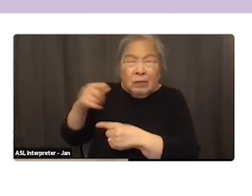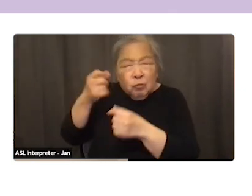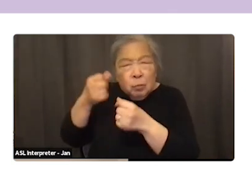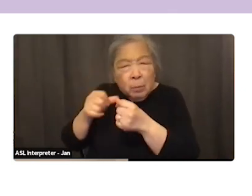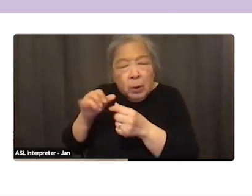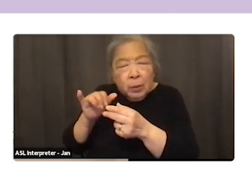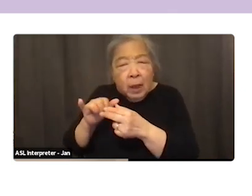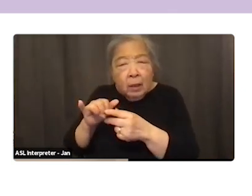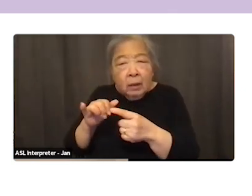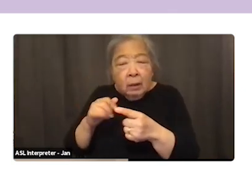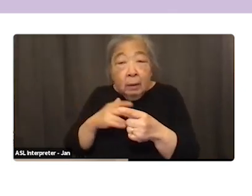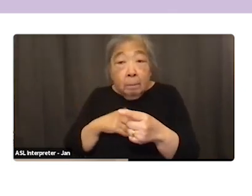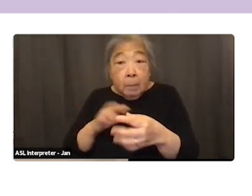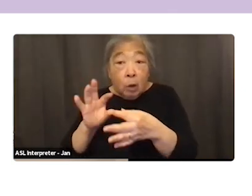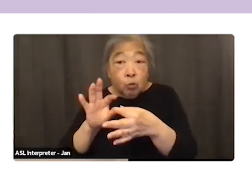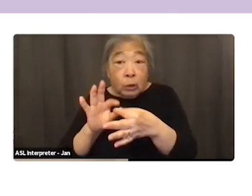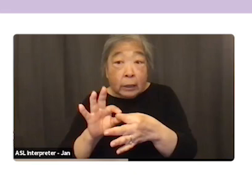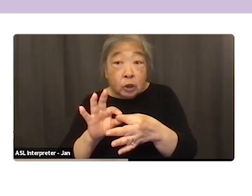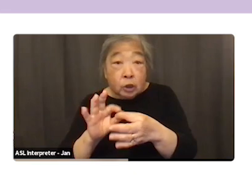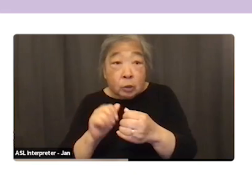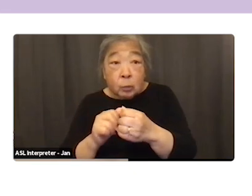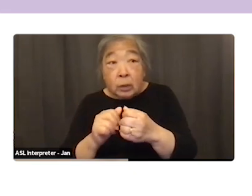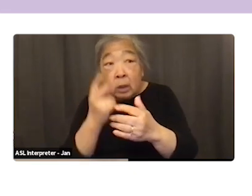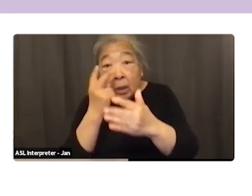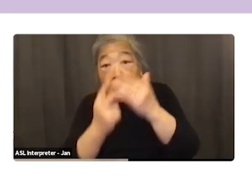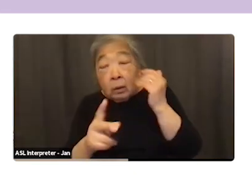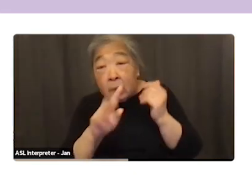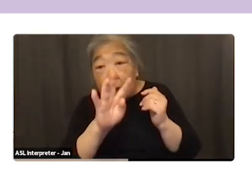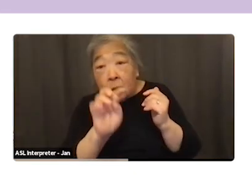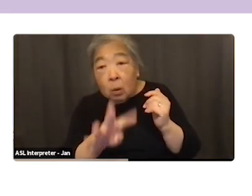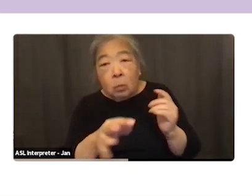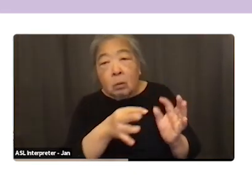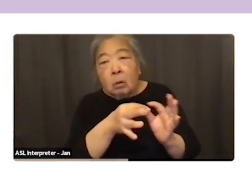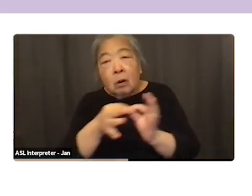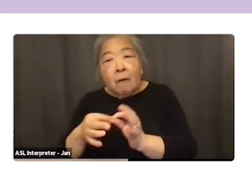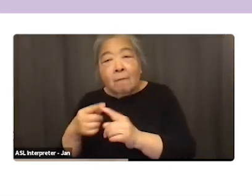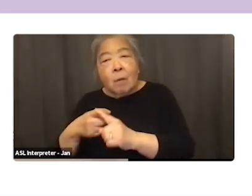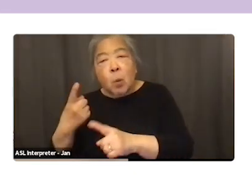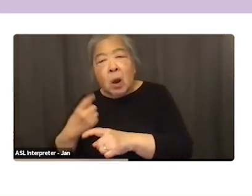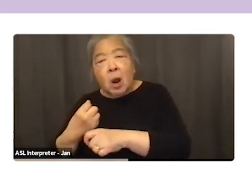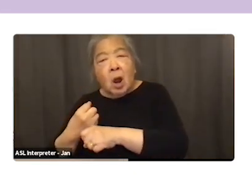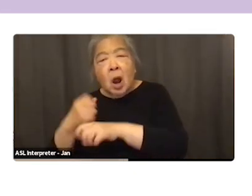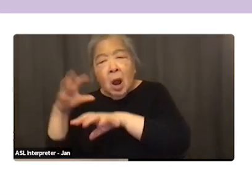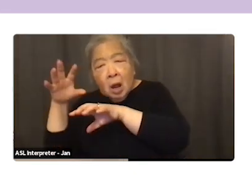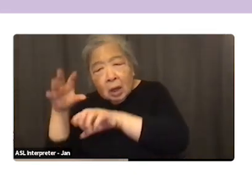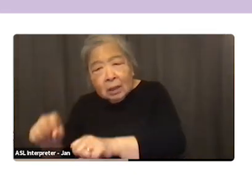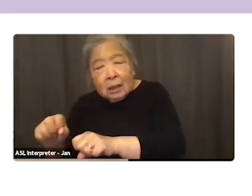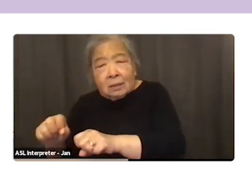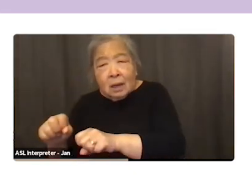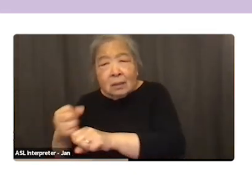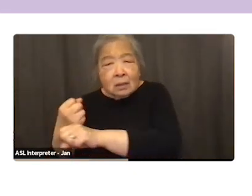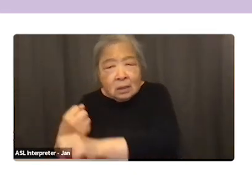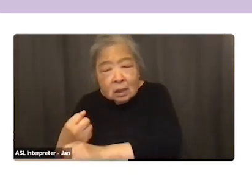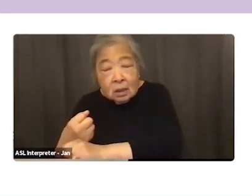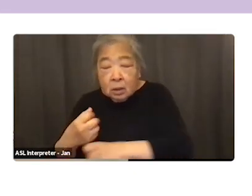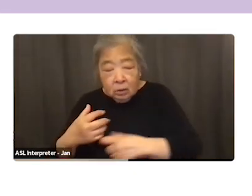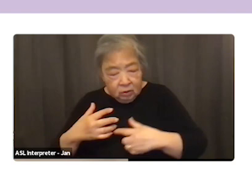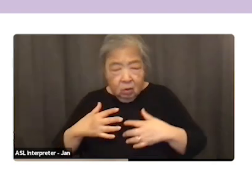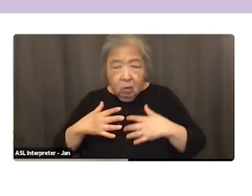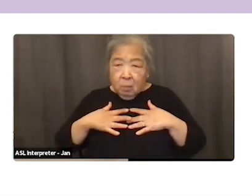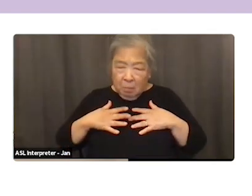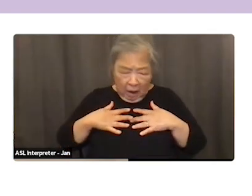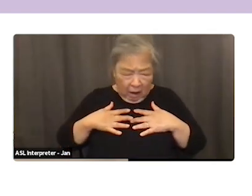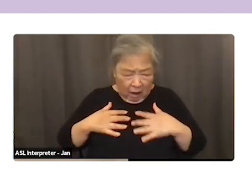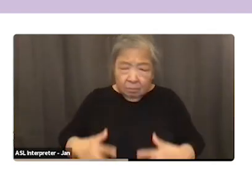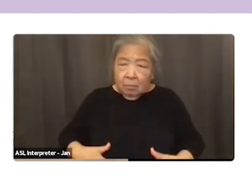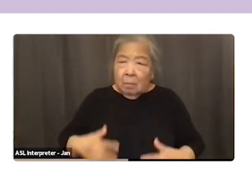rooted in enslavement and colonization. So fucking surprises, my nervous system don't like that shit. Do you know what